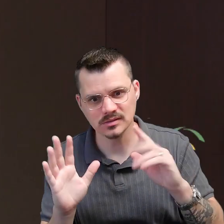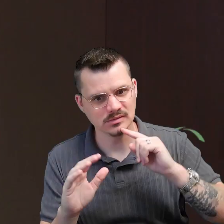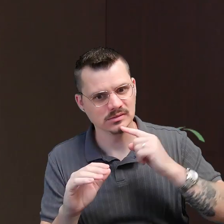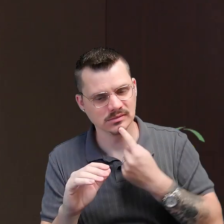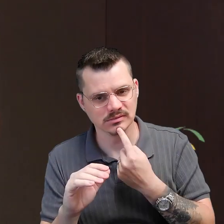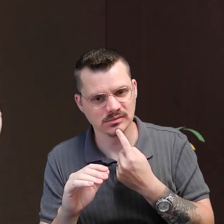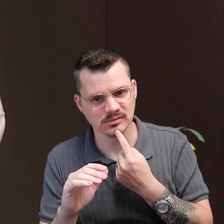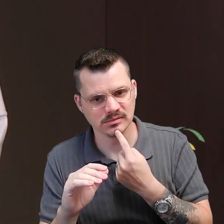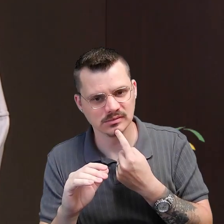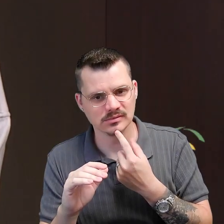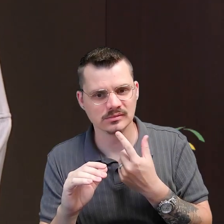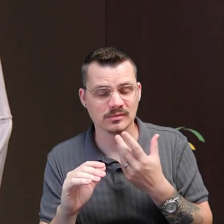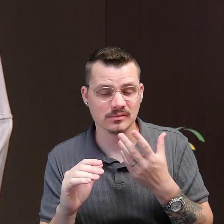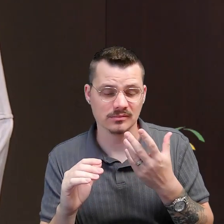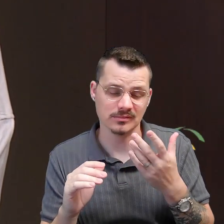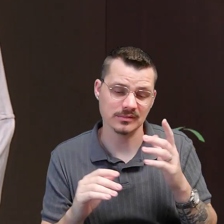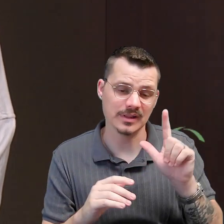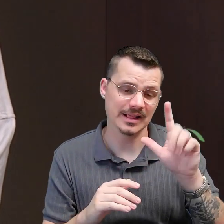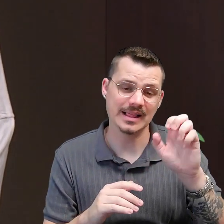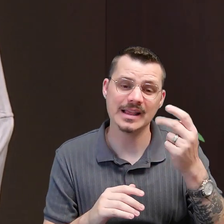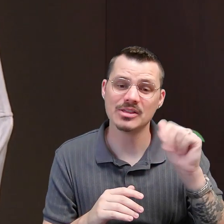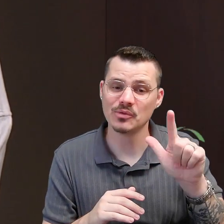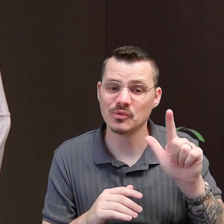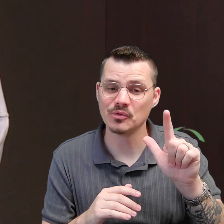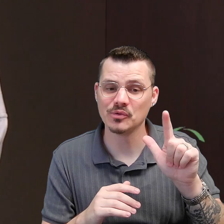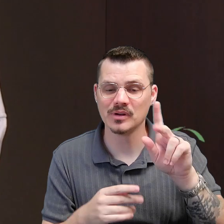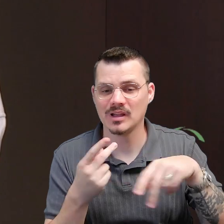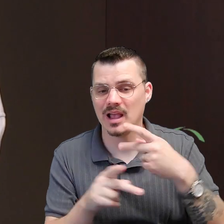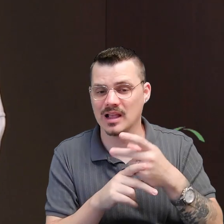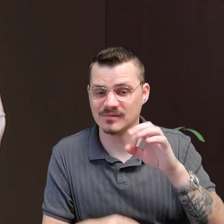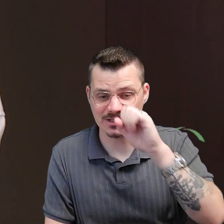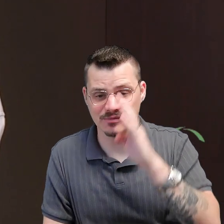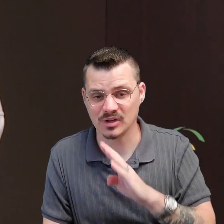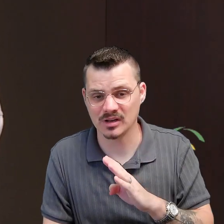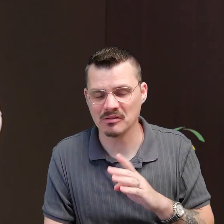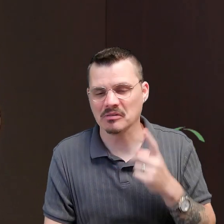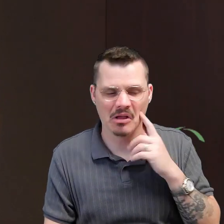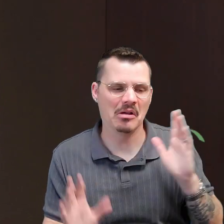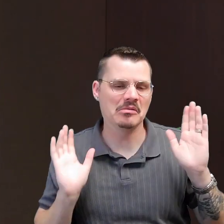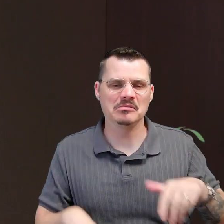severe and unfortunately very lethal type of schizophrenia.